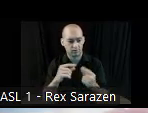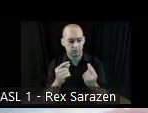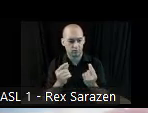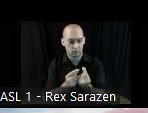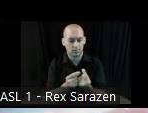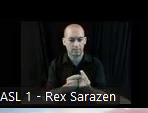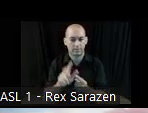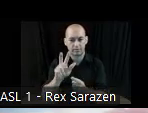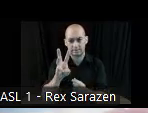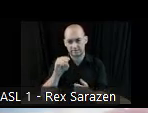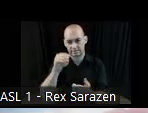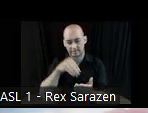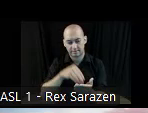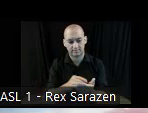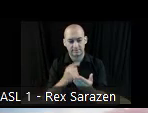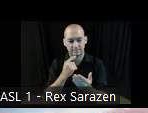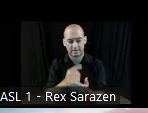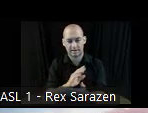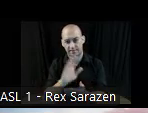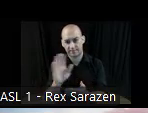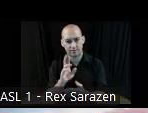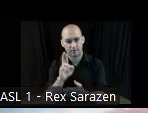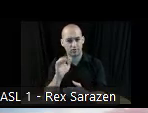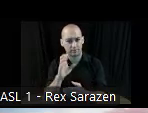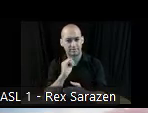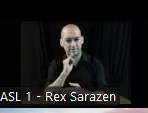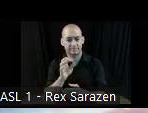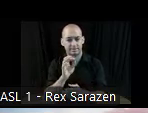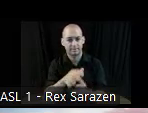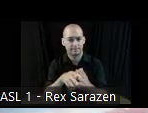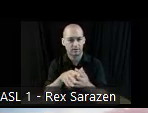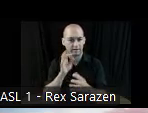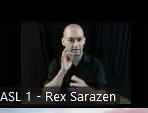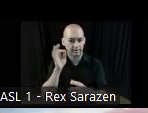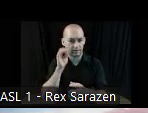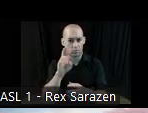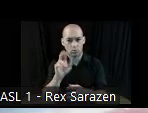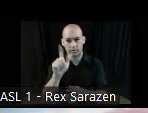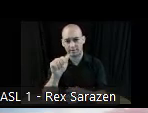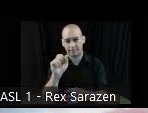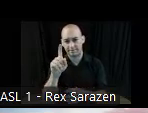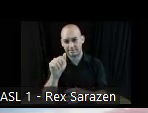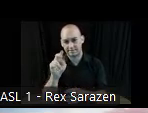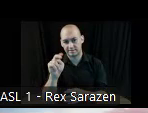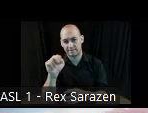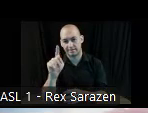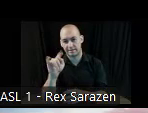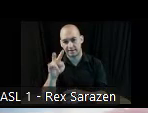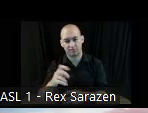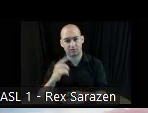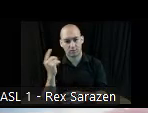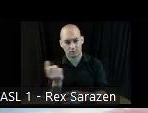360,000 that reported their race as American Indian or Alaska Native alone. Next slide,